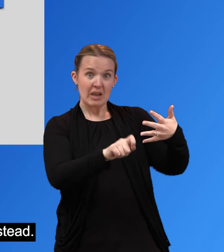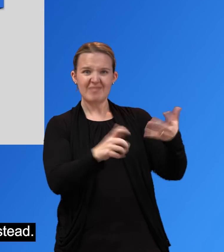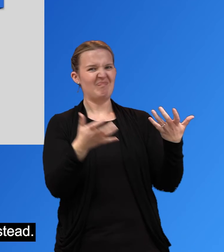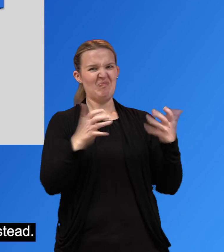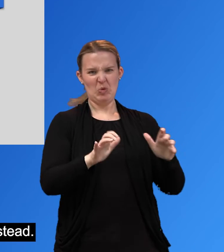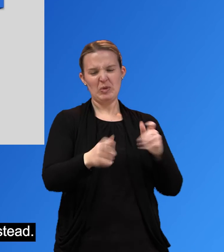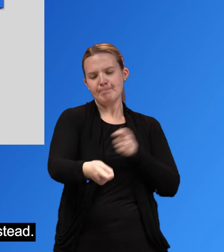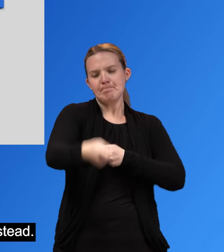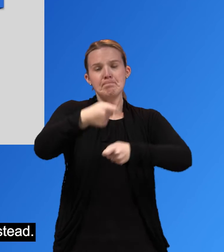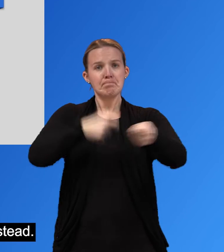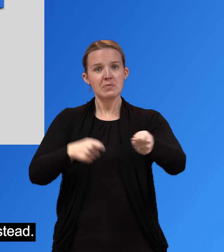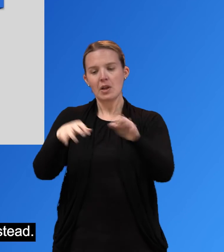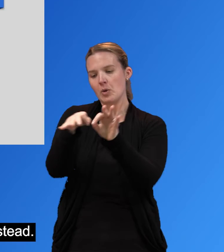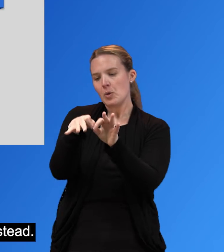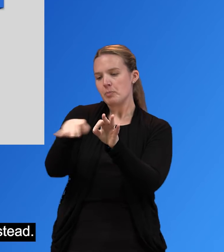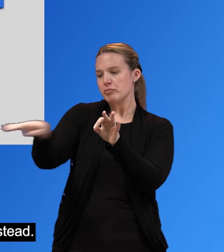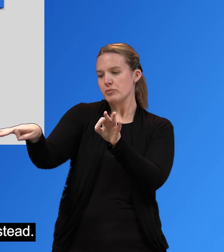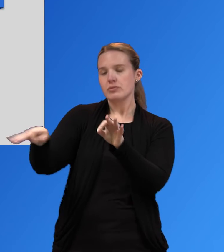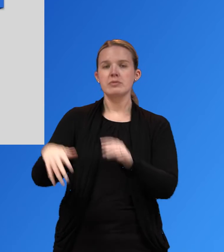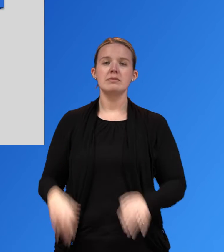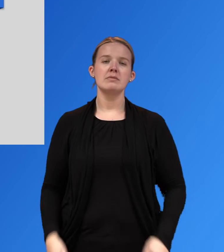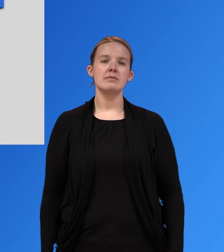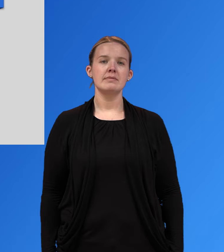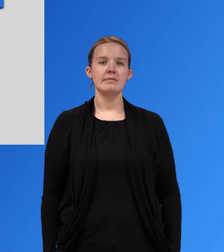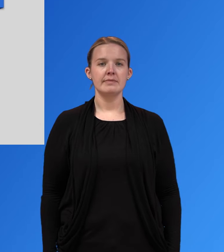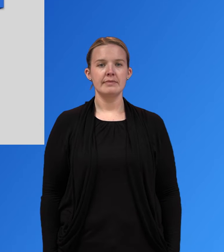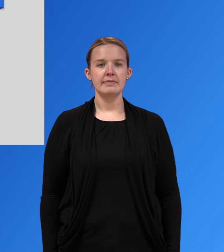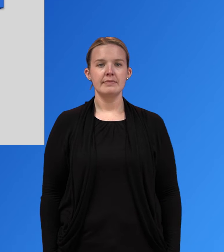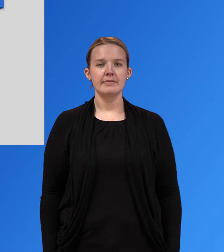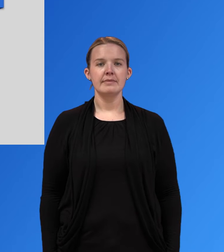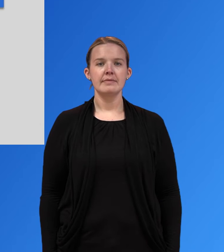complete, parallel sentences instead.